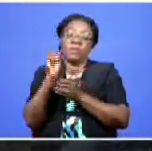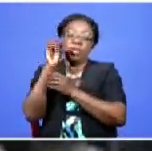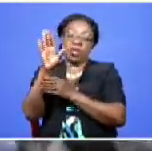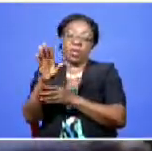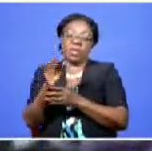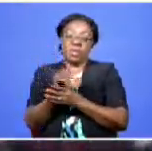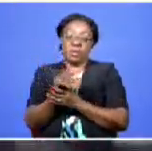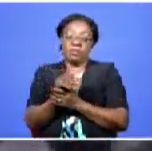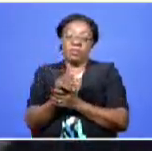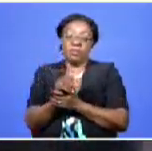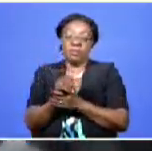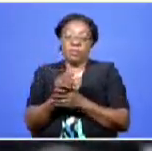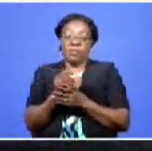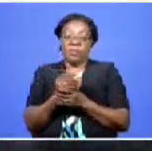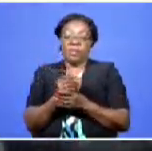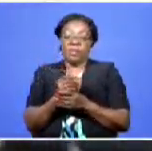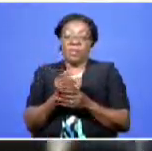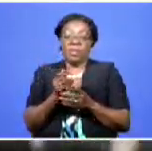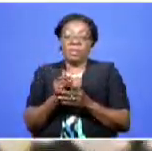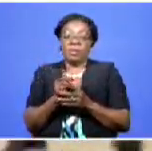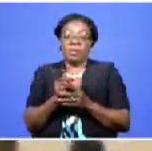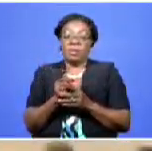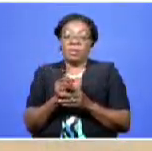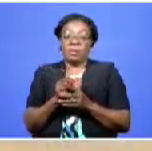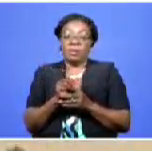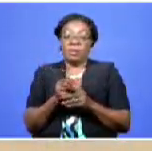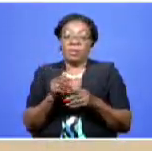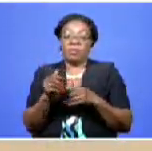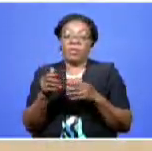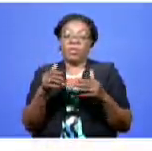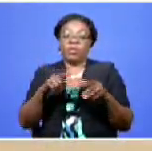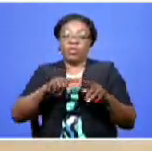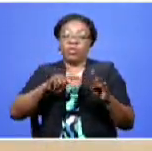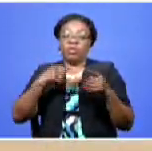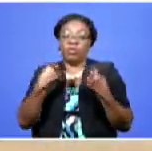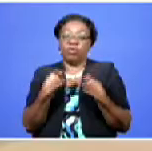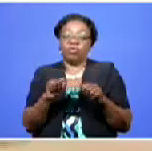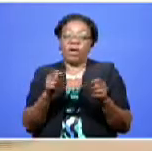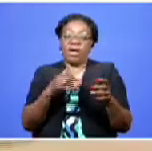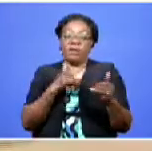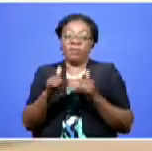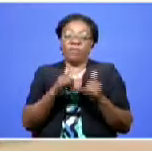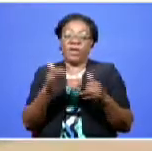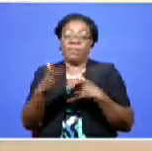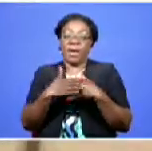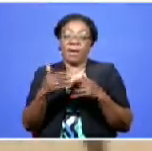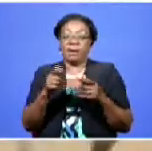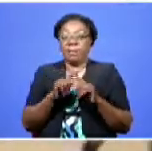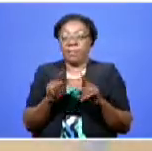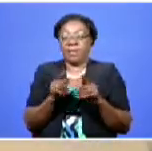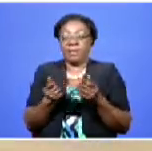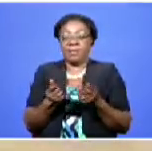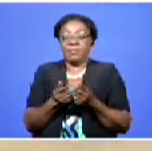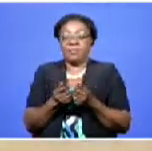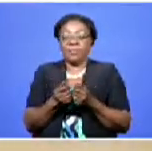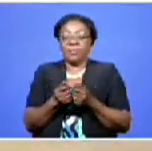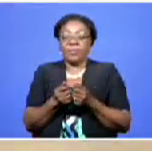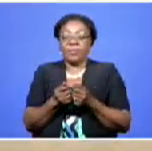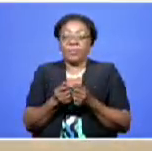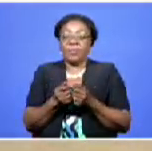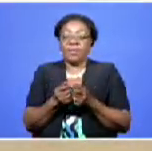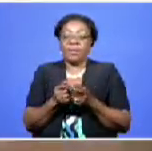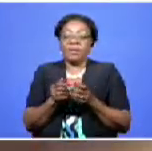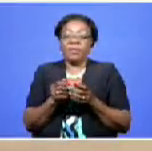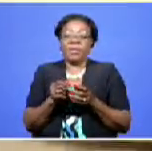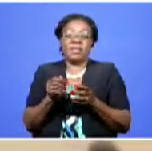that's the game right there. And I think the fourth quarter, we made a fight back, but other than that, you know, that if we just shut that